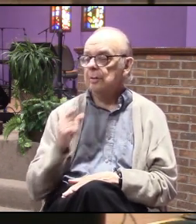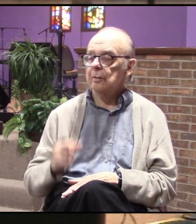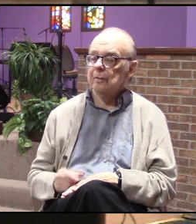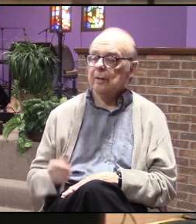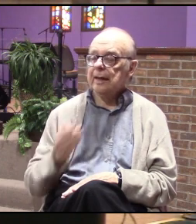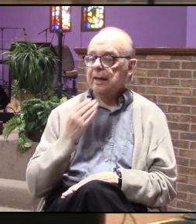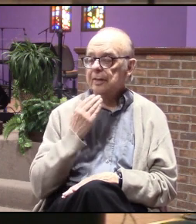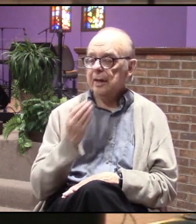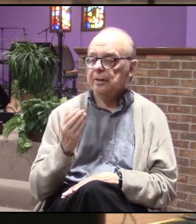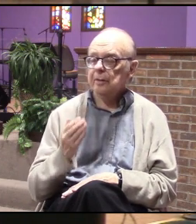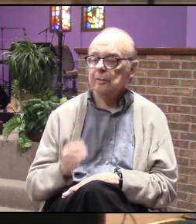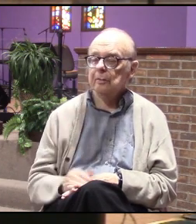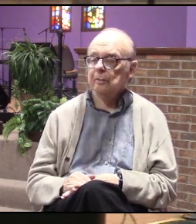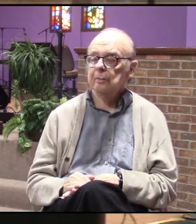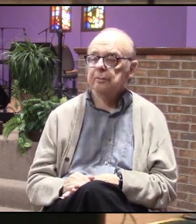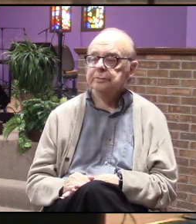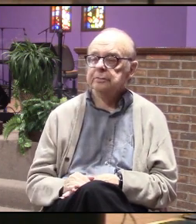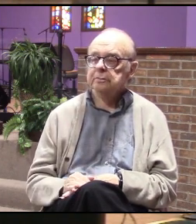Thank you.